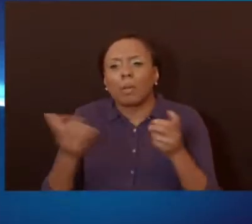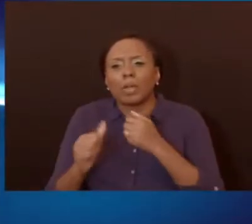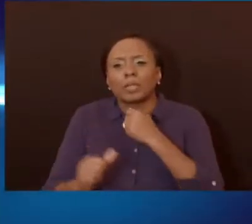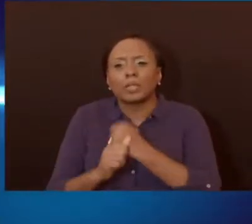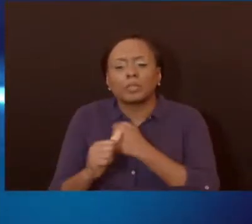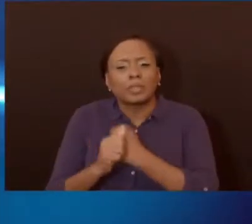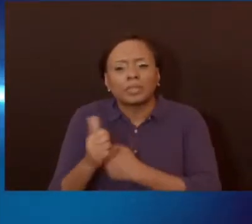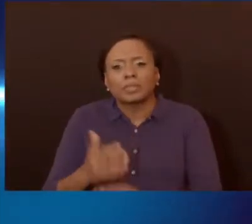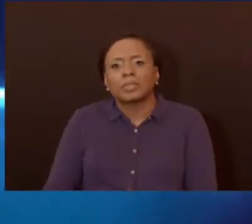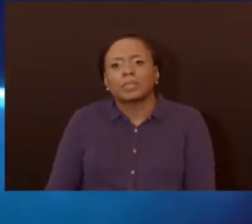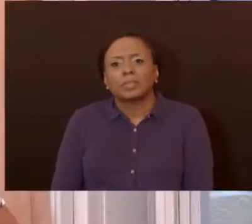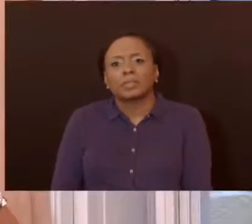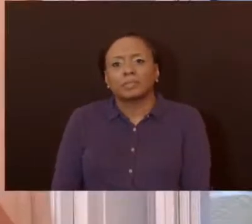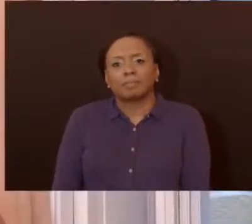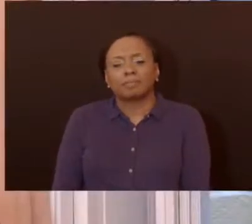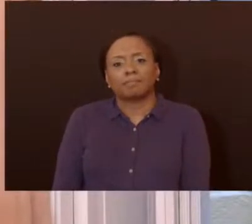regard.